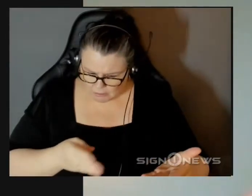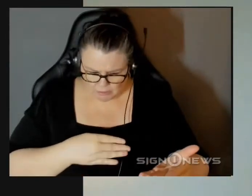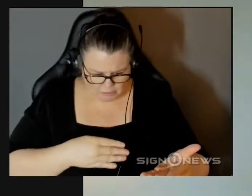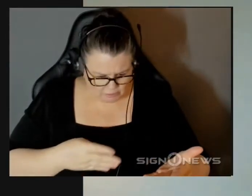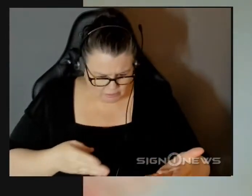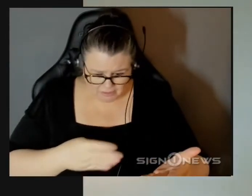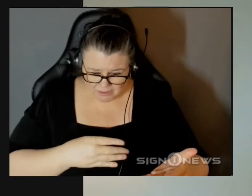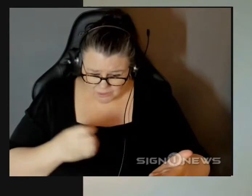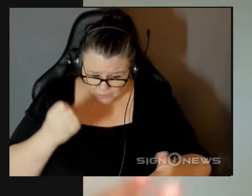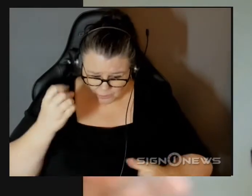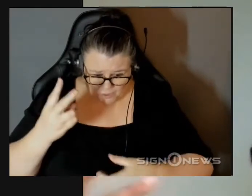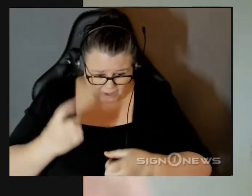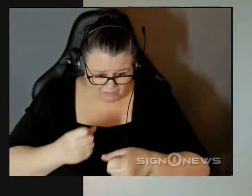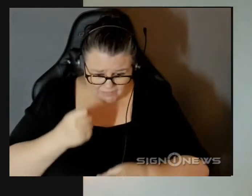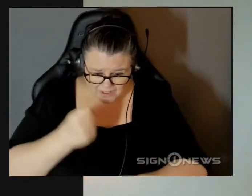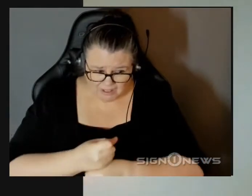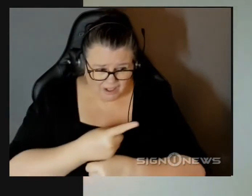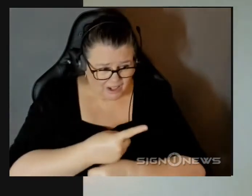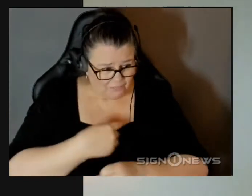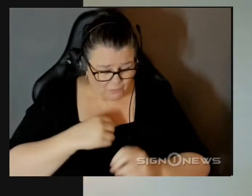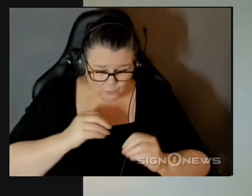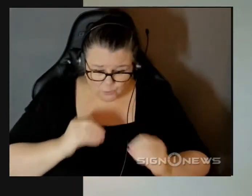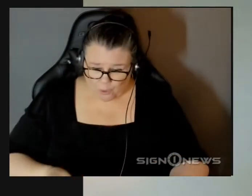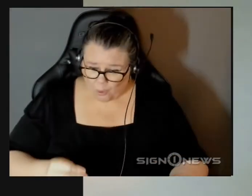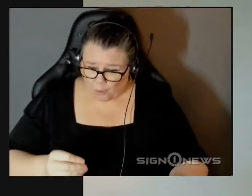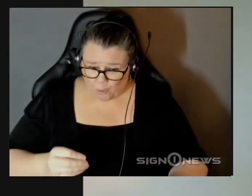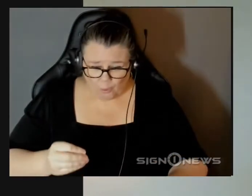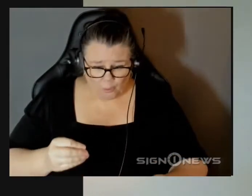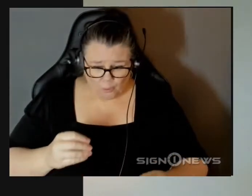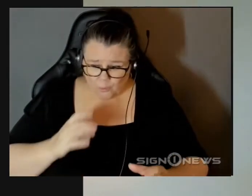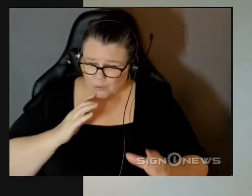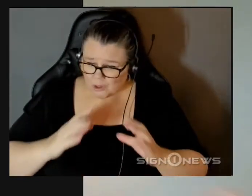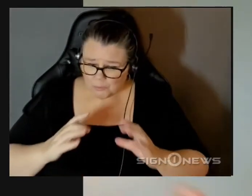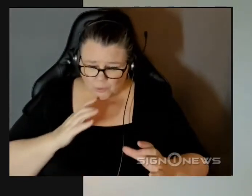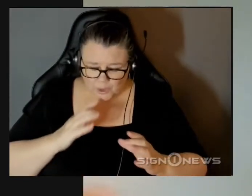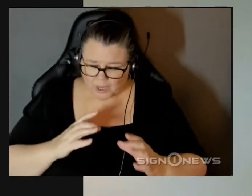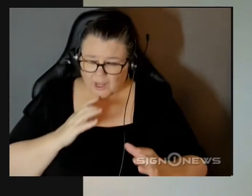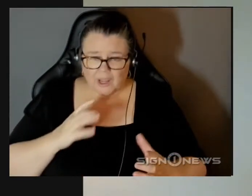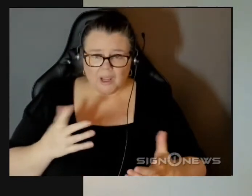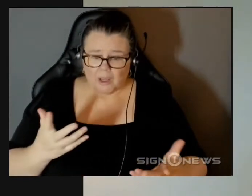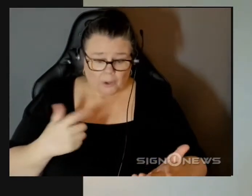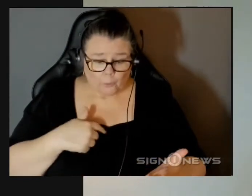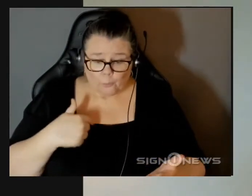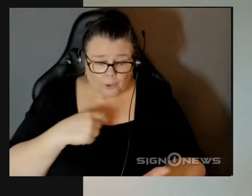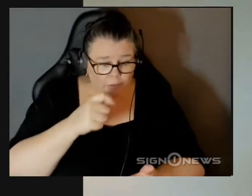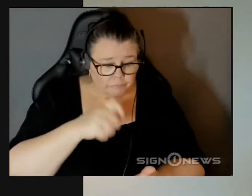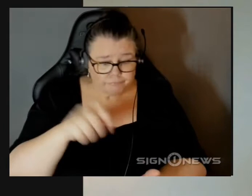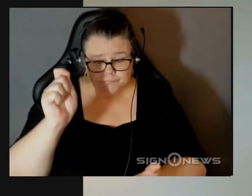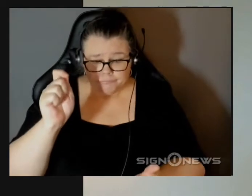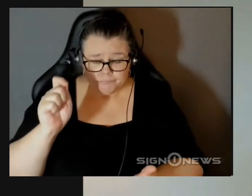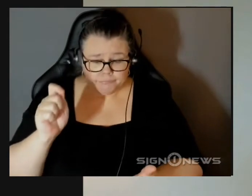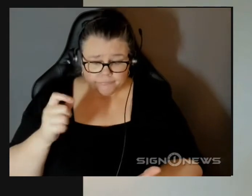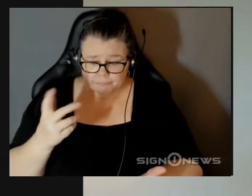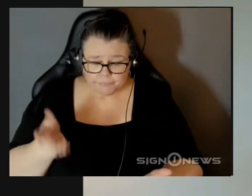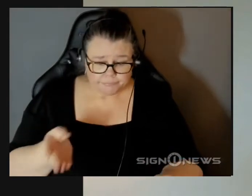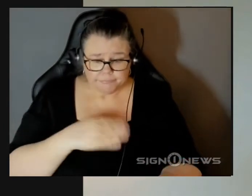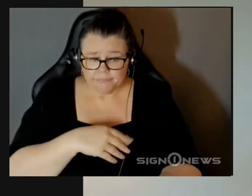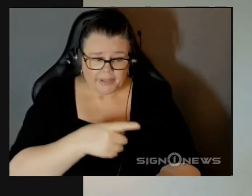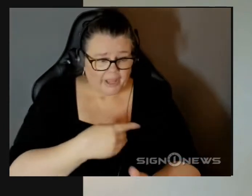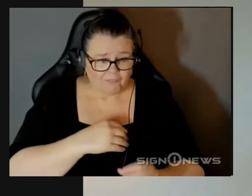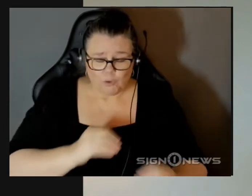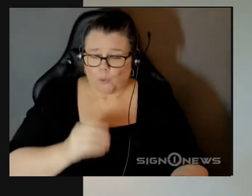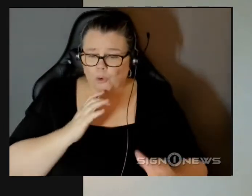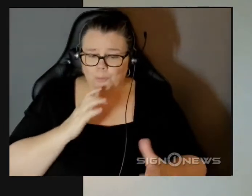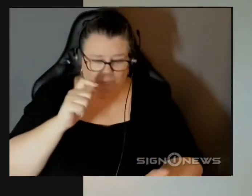anything else, but just, nope, this kid showed up and we don't think that's true. And so we've just been checking that box for 12 years. And so I definitely don't think